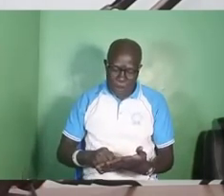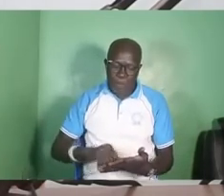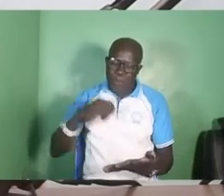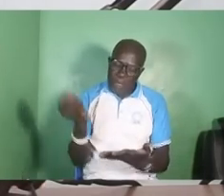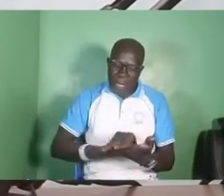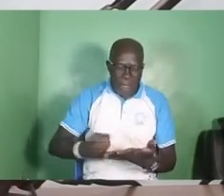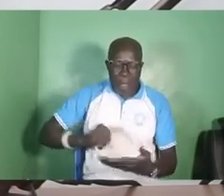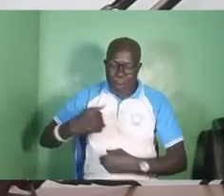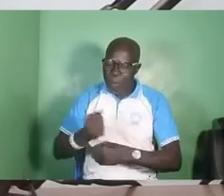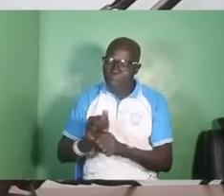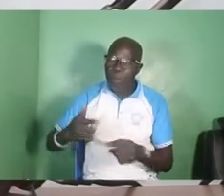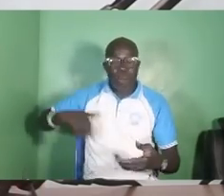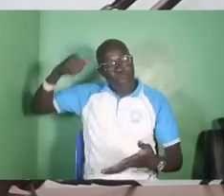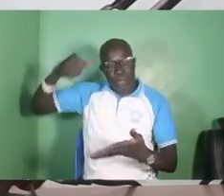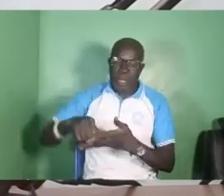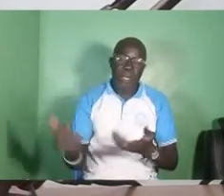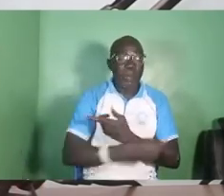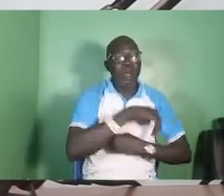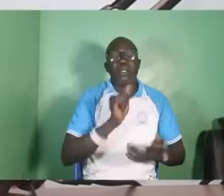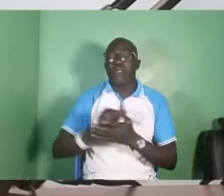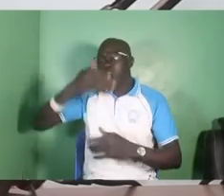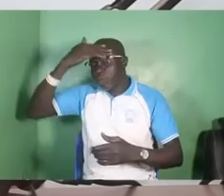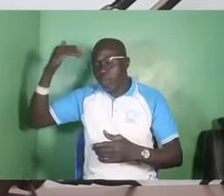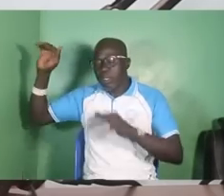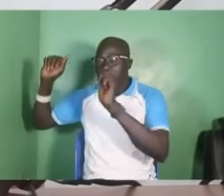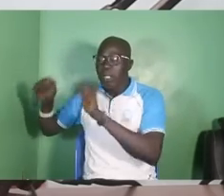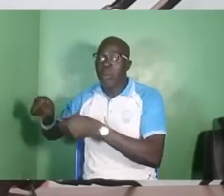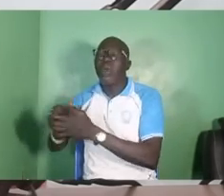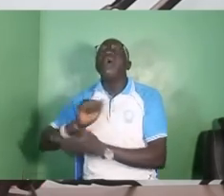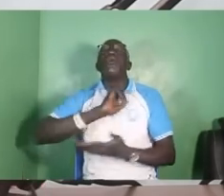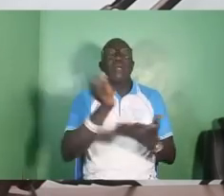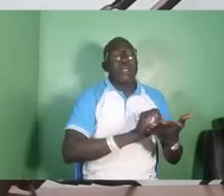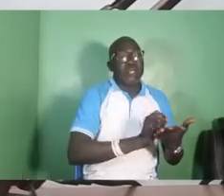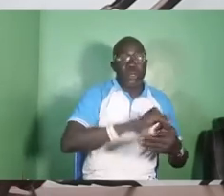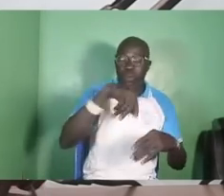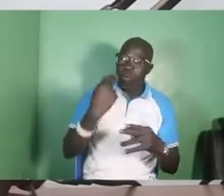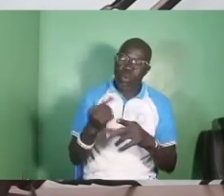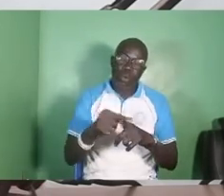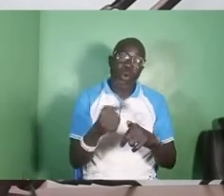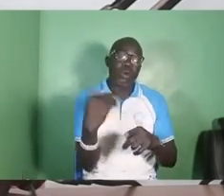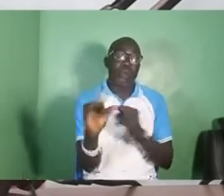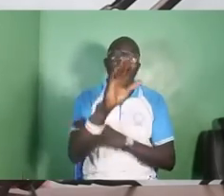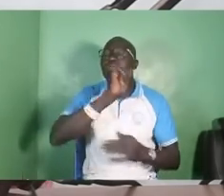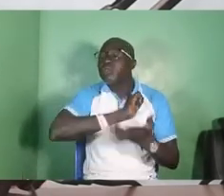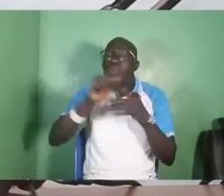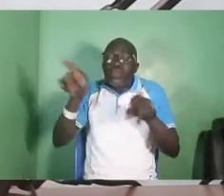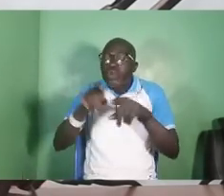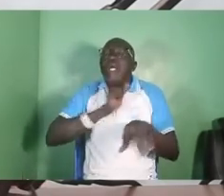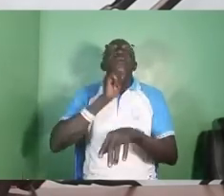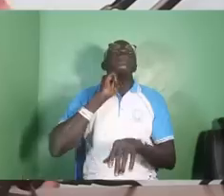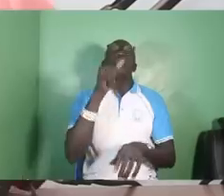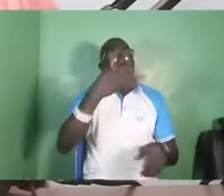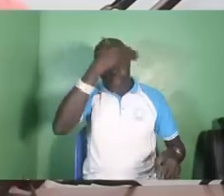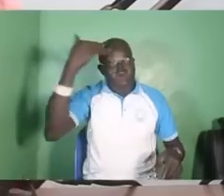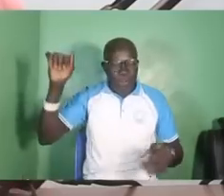made me to know the day that is unforgettable. You will write the word of God for you not to forget. Through the